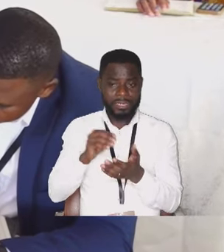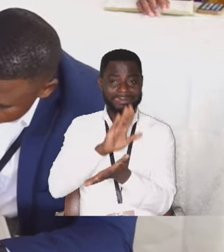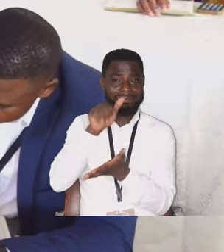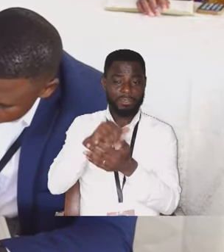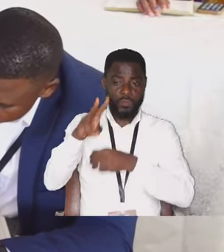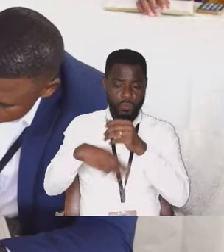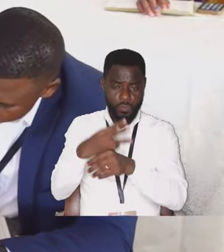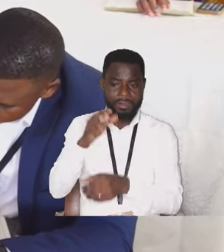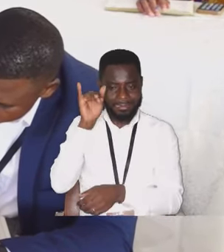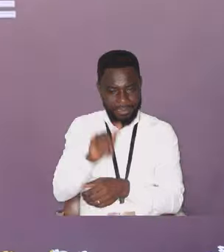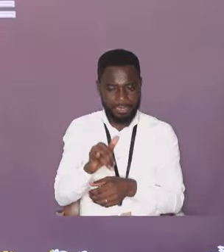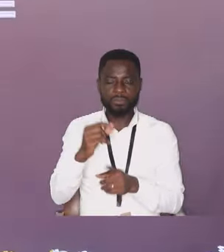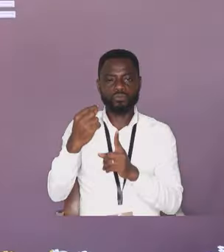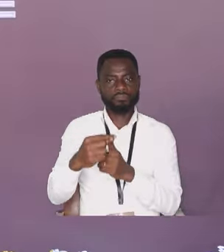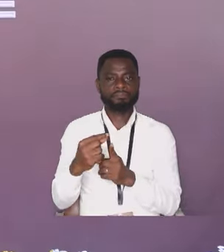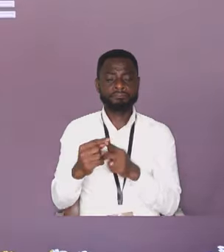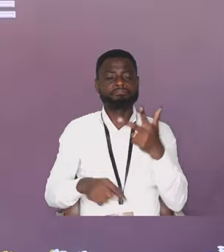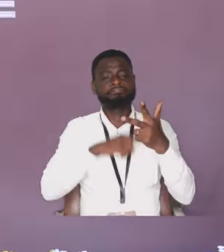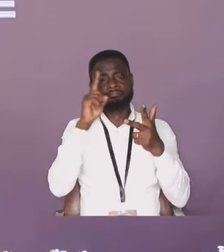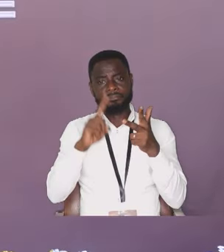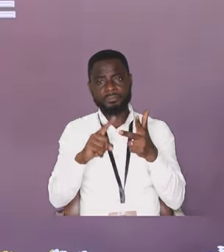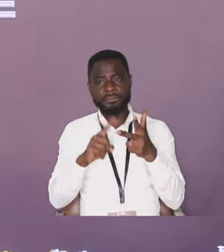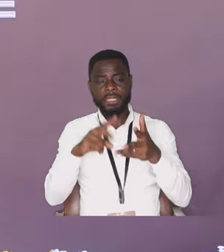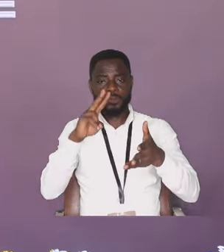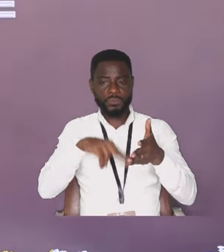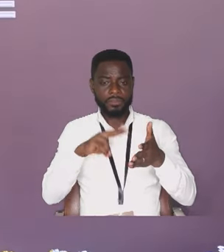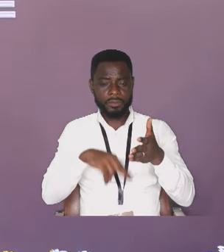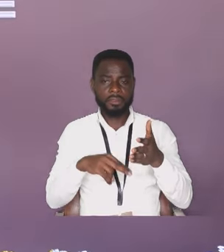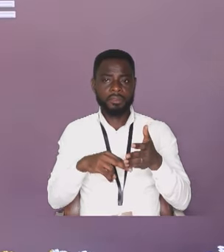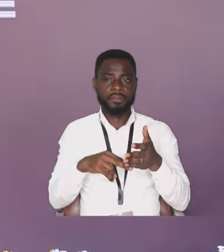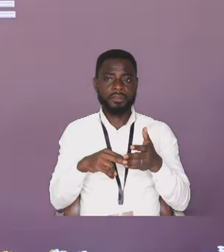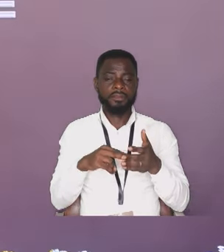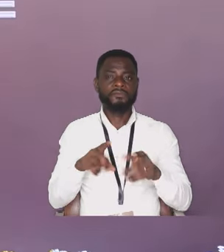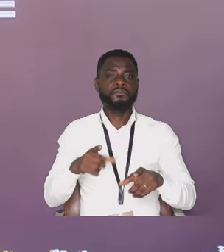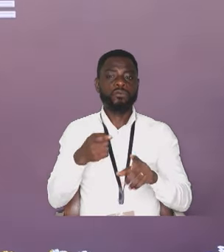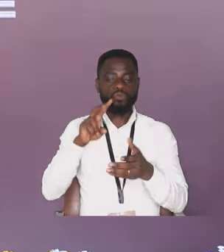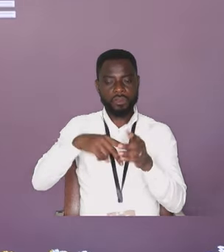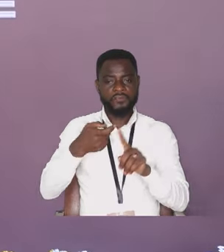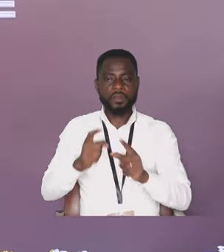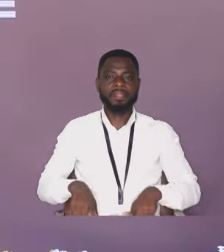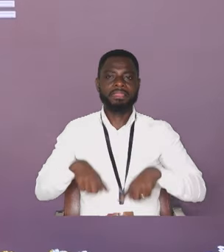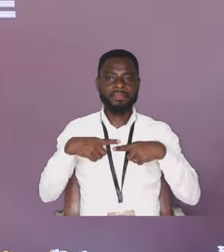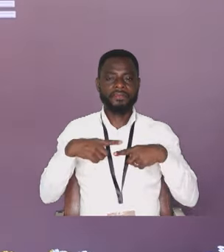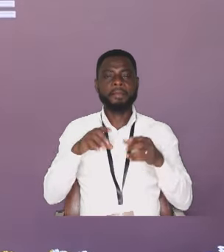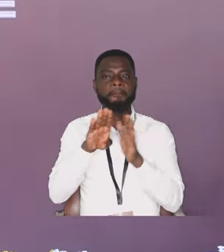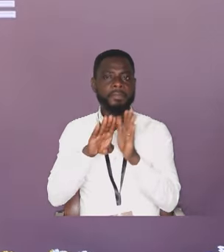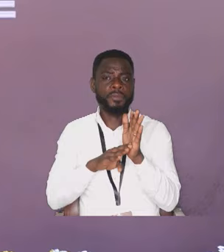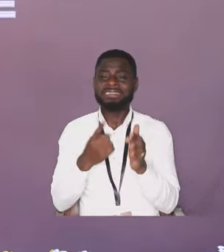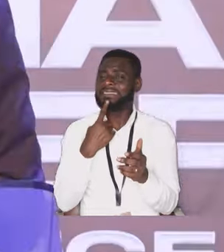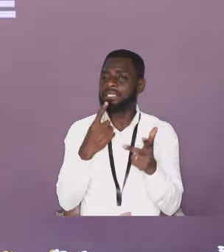this is how the world is. And then the third scripture reading is taken from the Living Bible. It says that